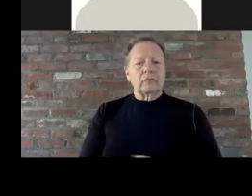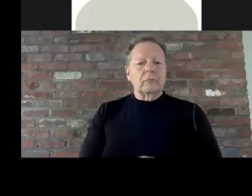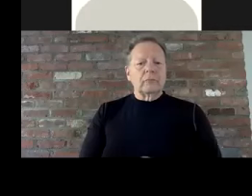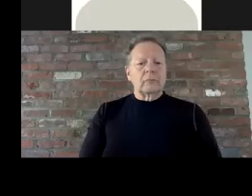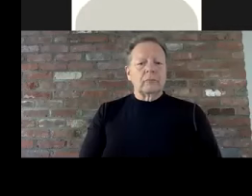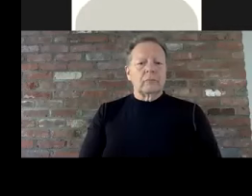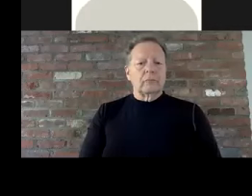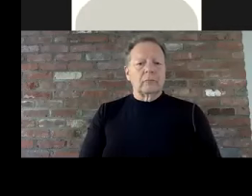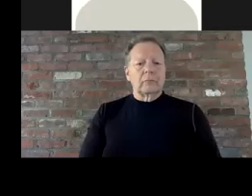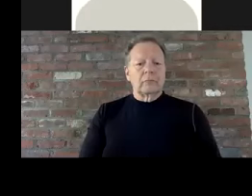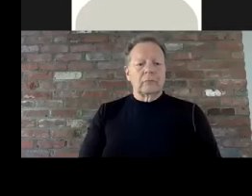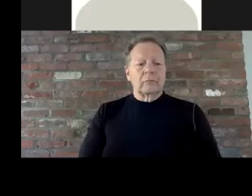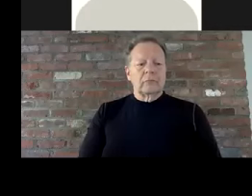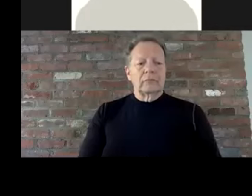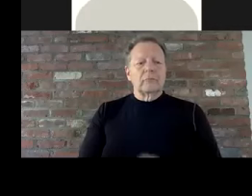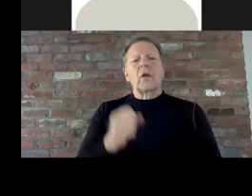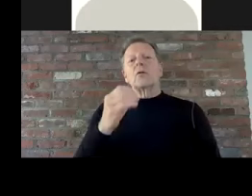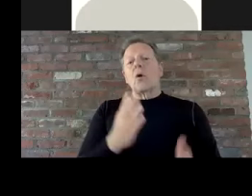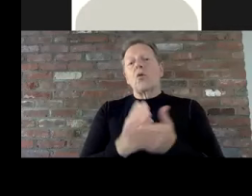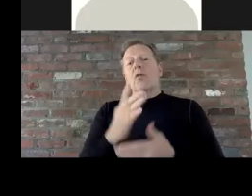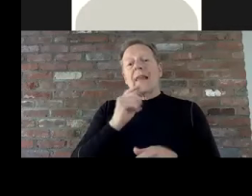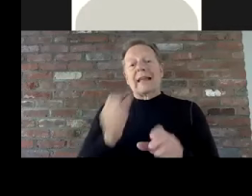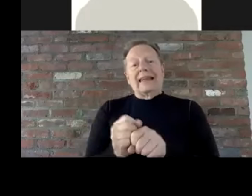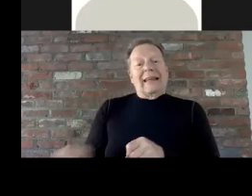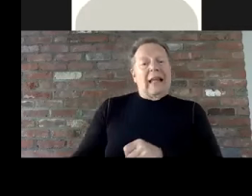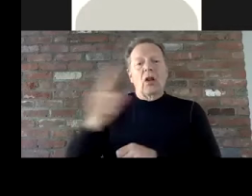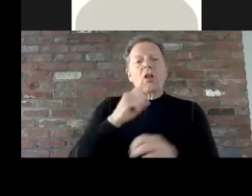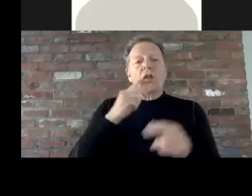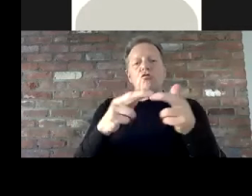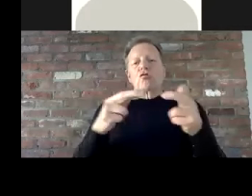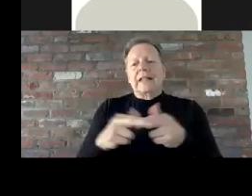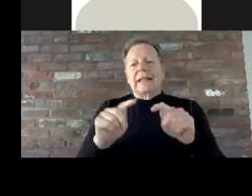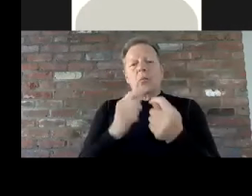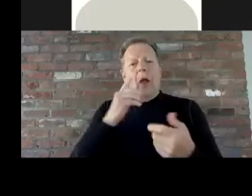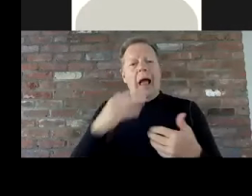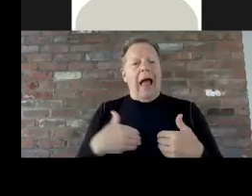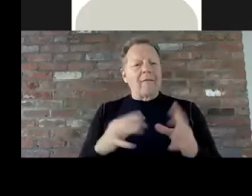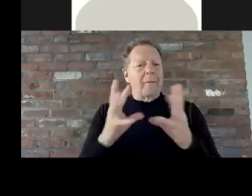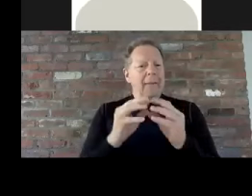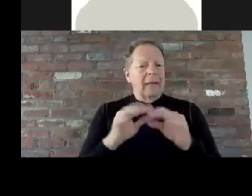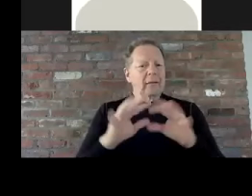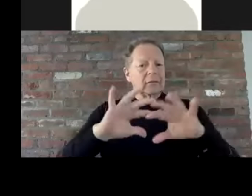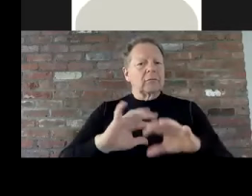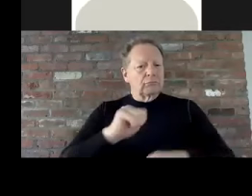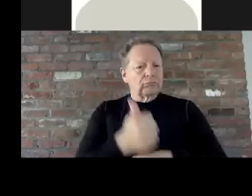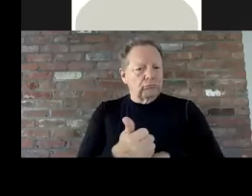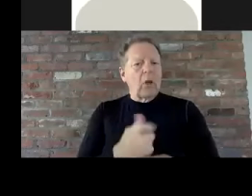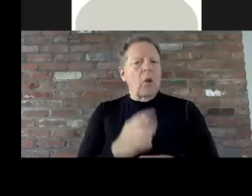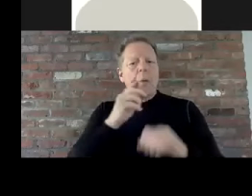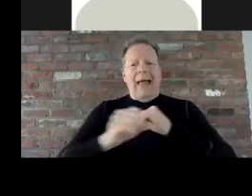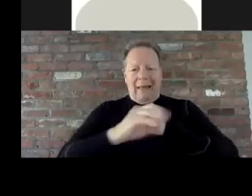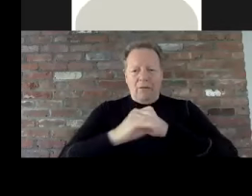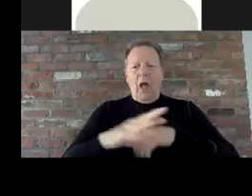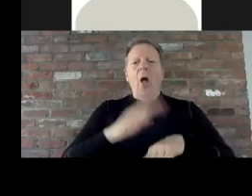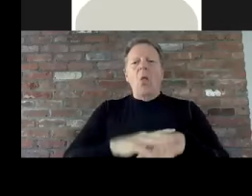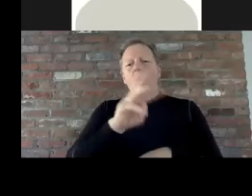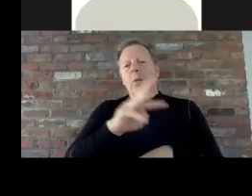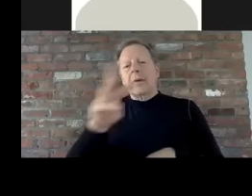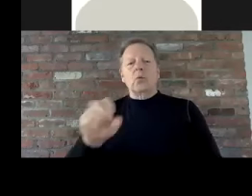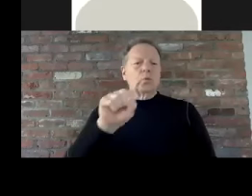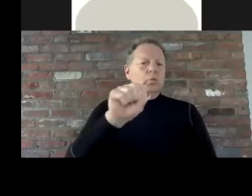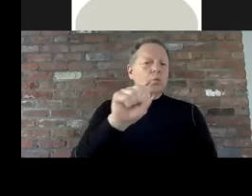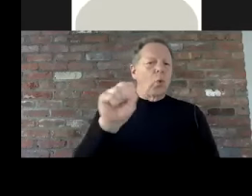So through the next year, the region team will hold meetings to gather input, These will be advertised on the website, social media,